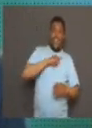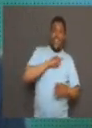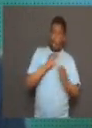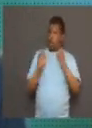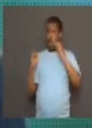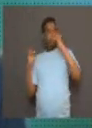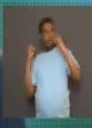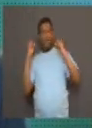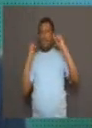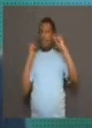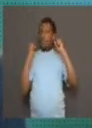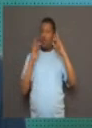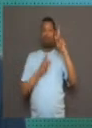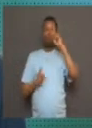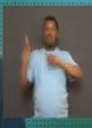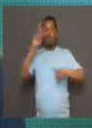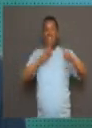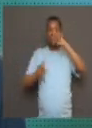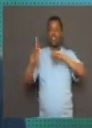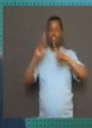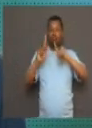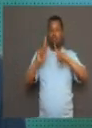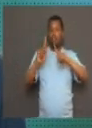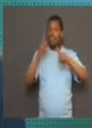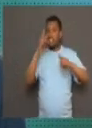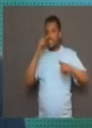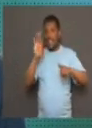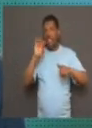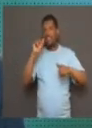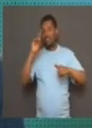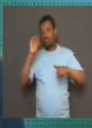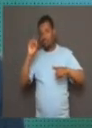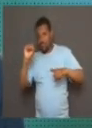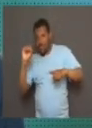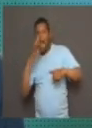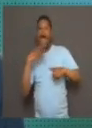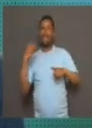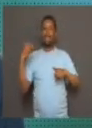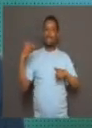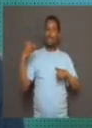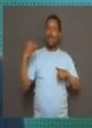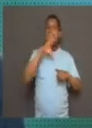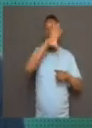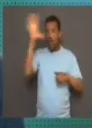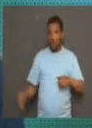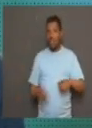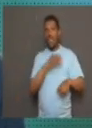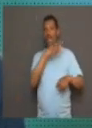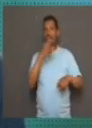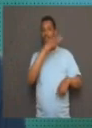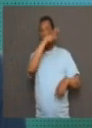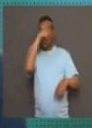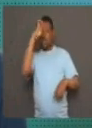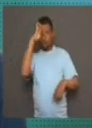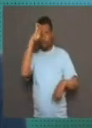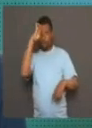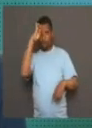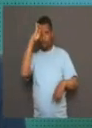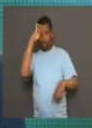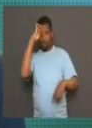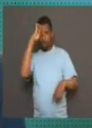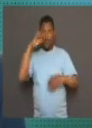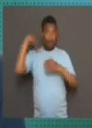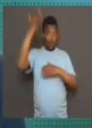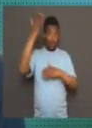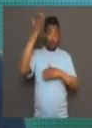have compared the population trends of Africa and Europe. In